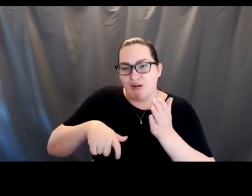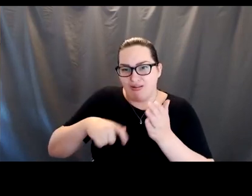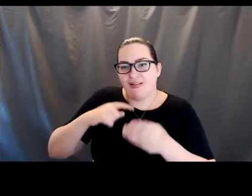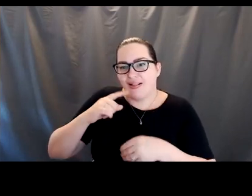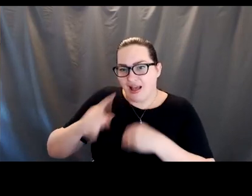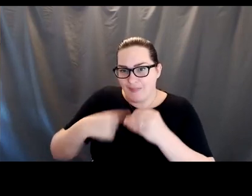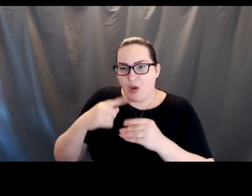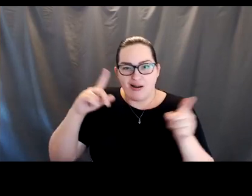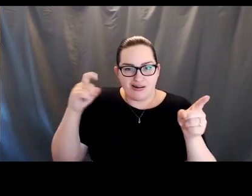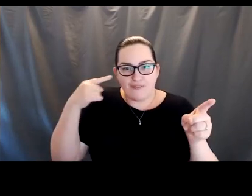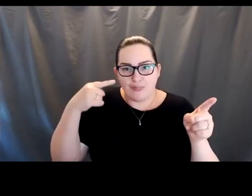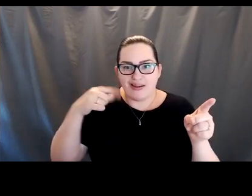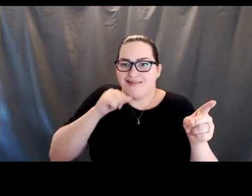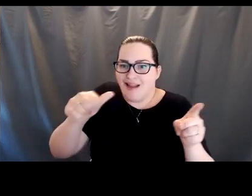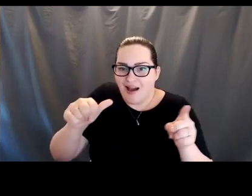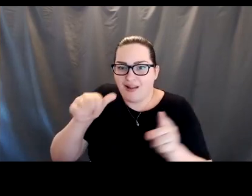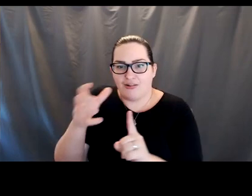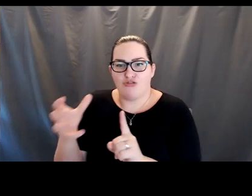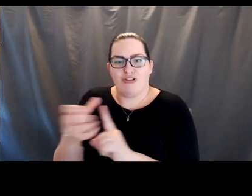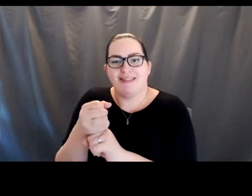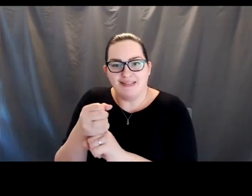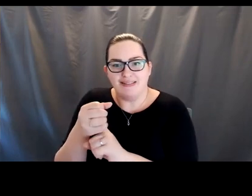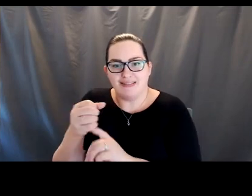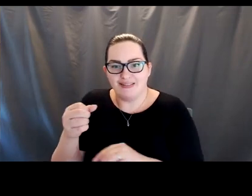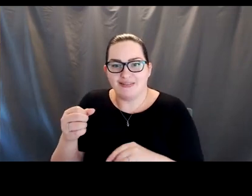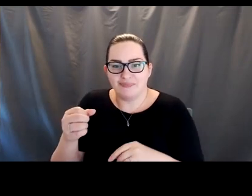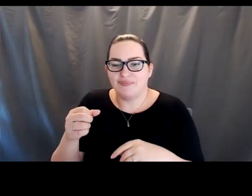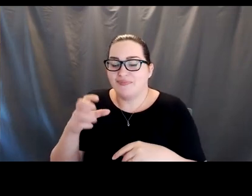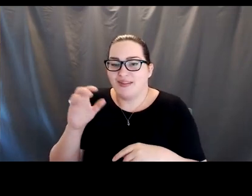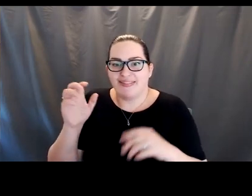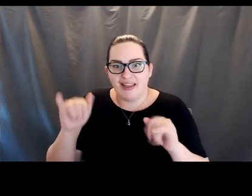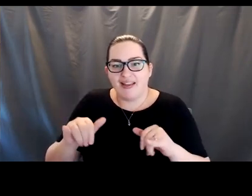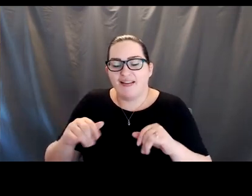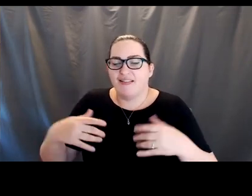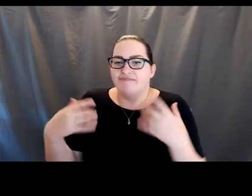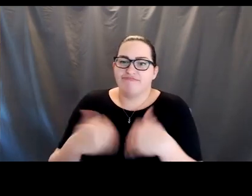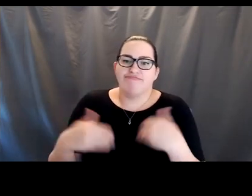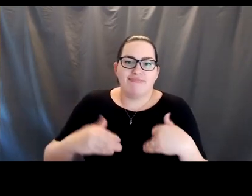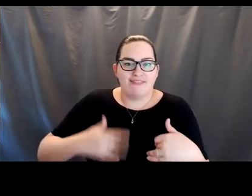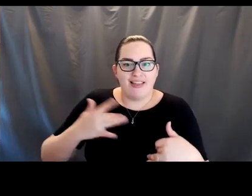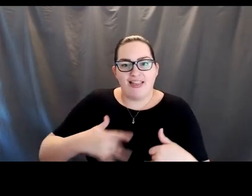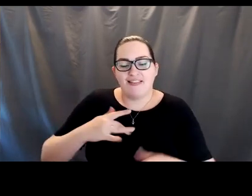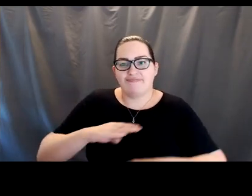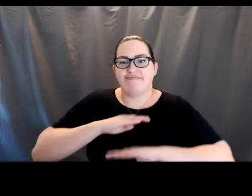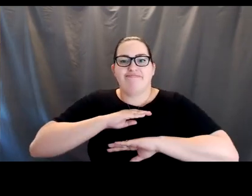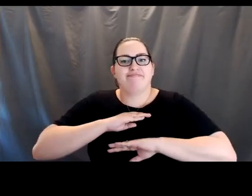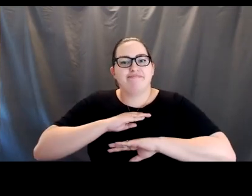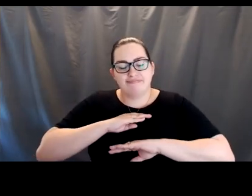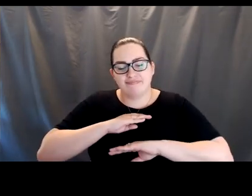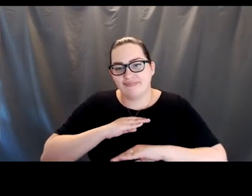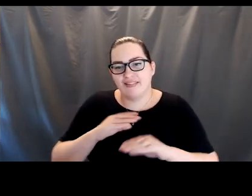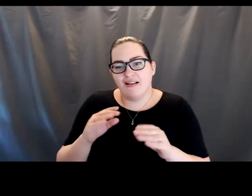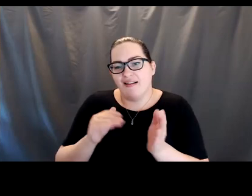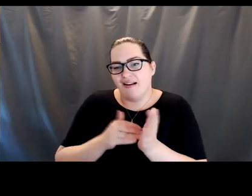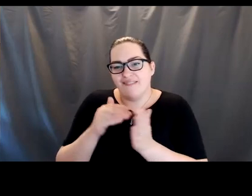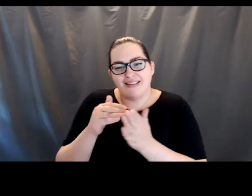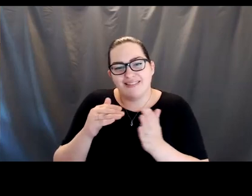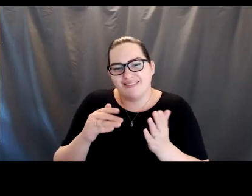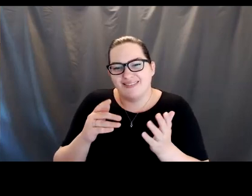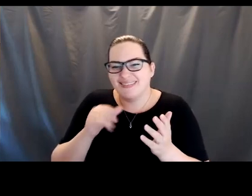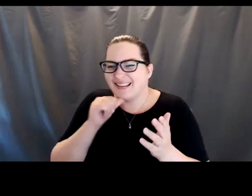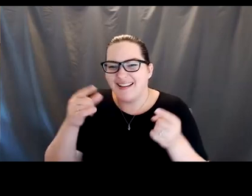this is not to take away from the many international organizations that then, had been working on it and then made justice happen. Actually, it was